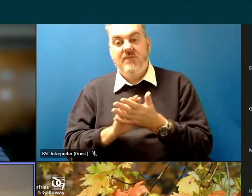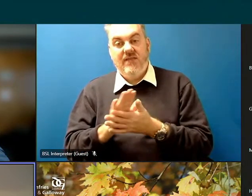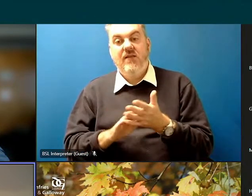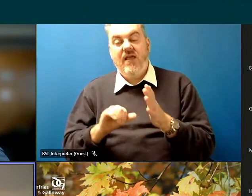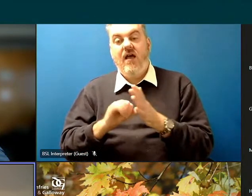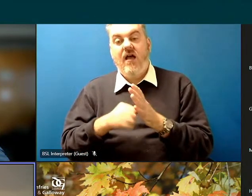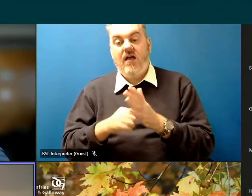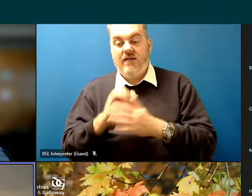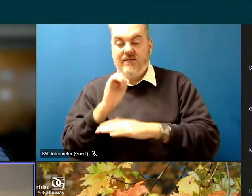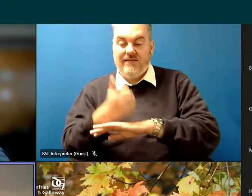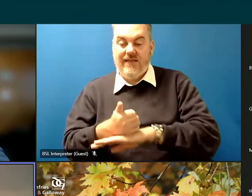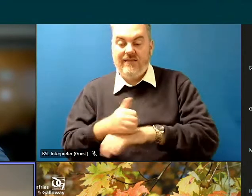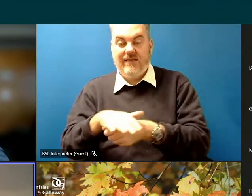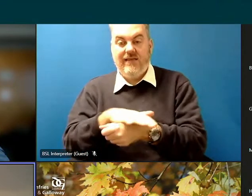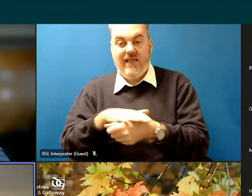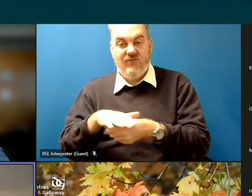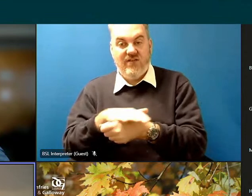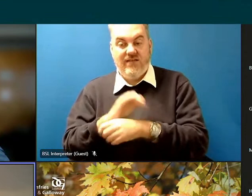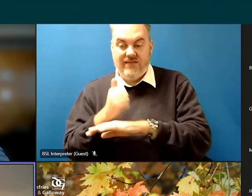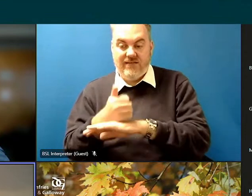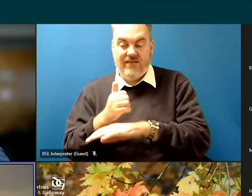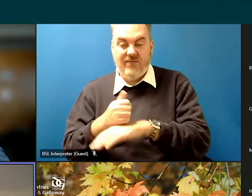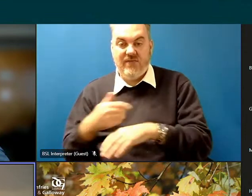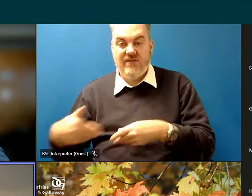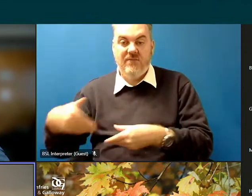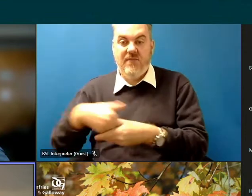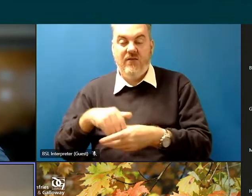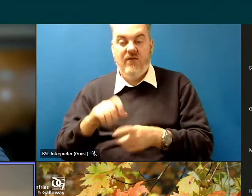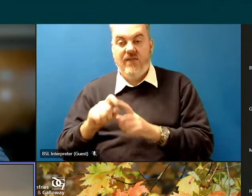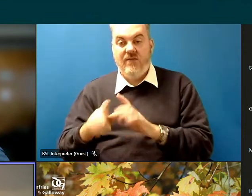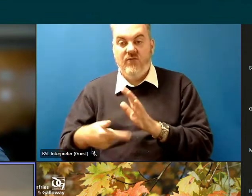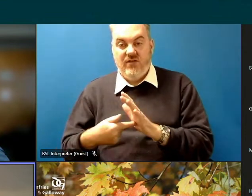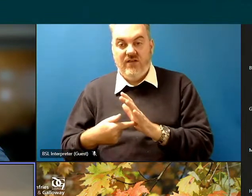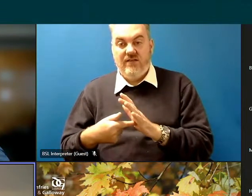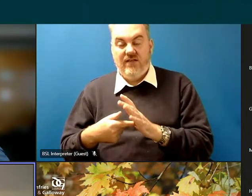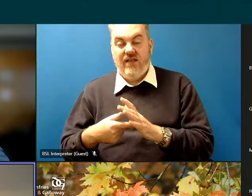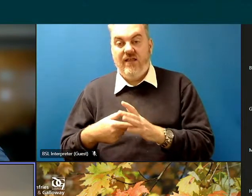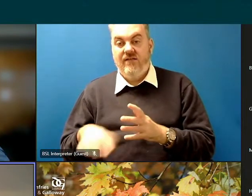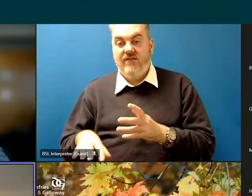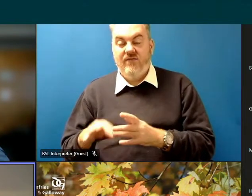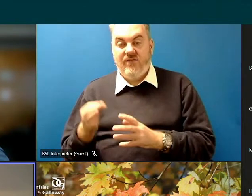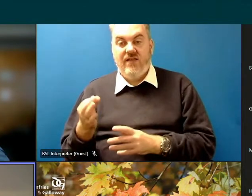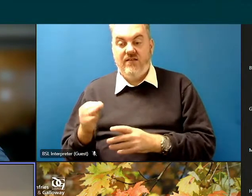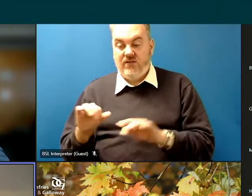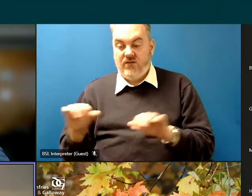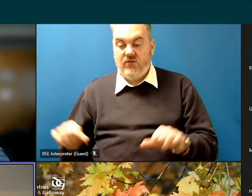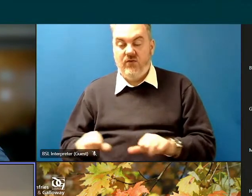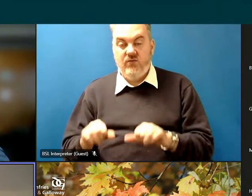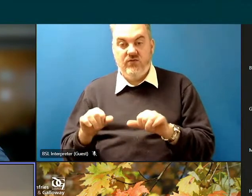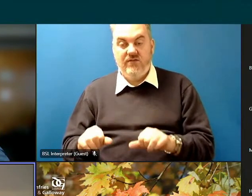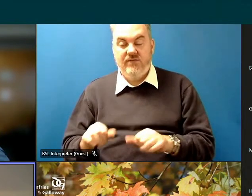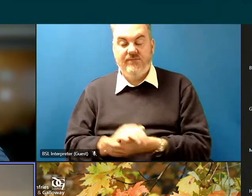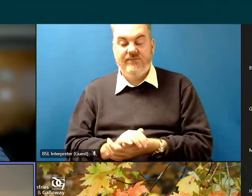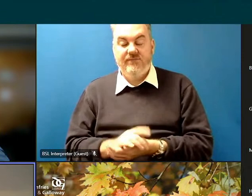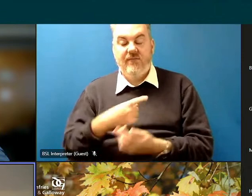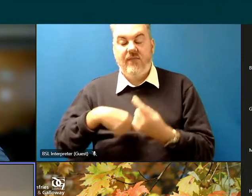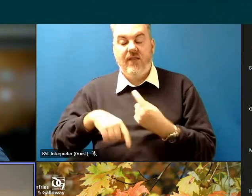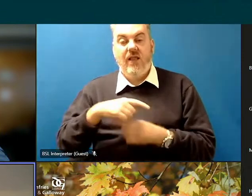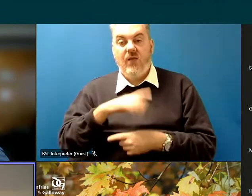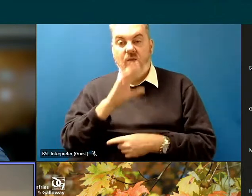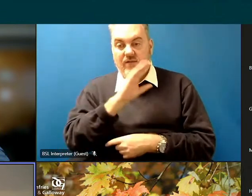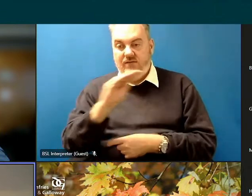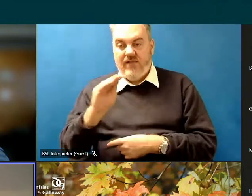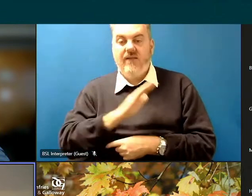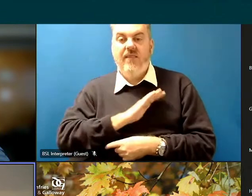areas to be constructed as part of that project and finding a solution. I will come back to members with a